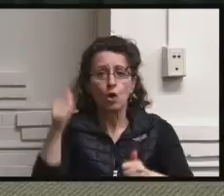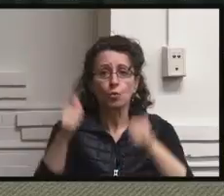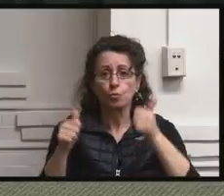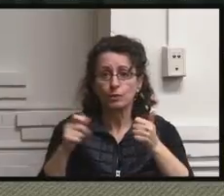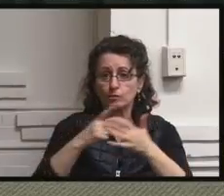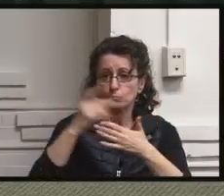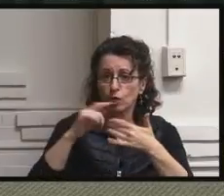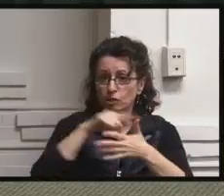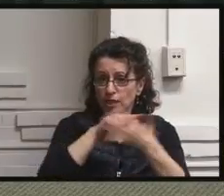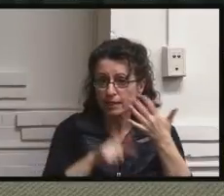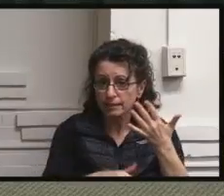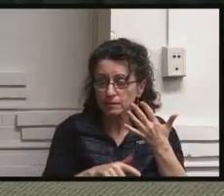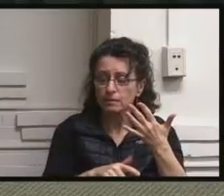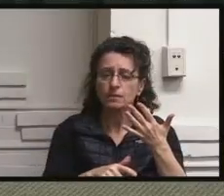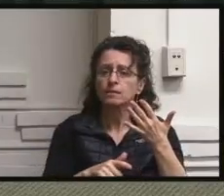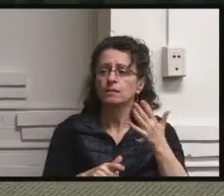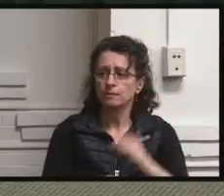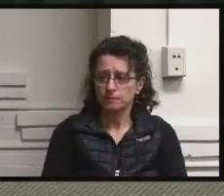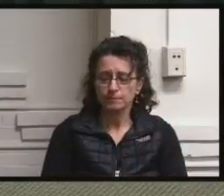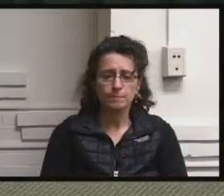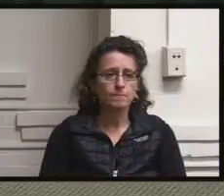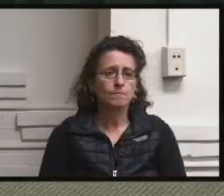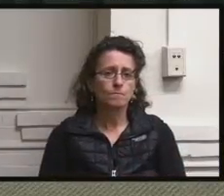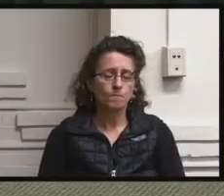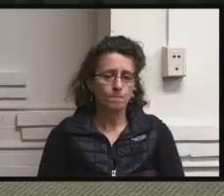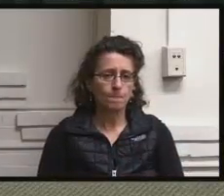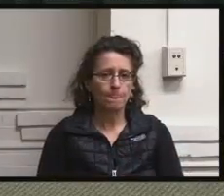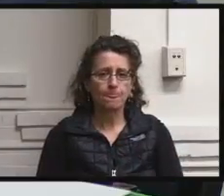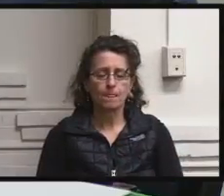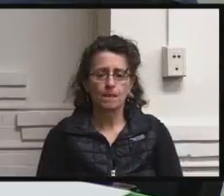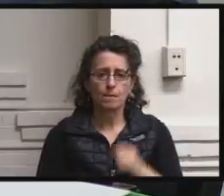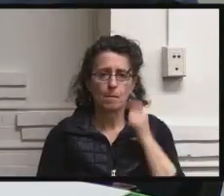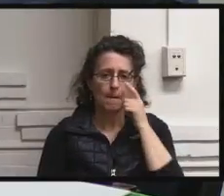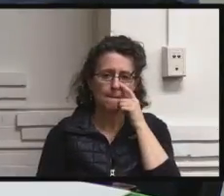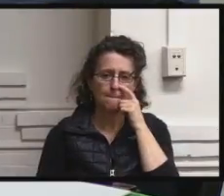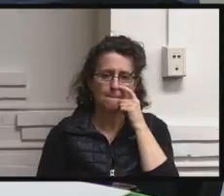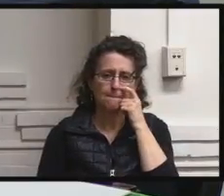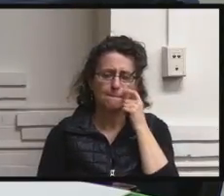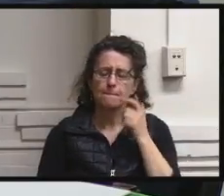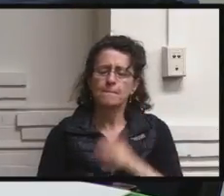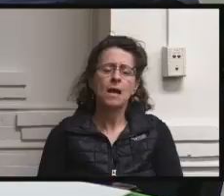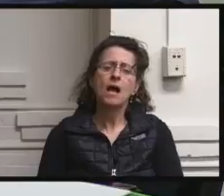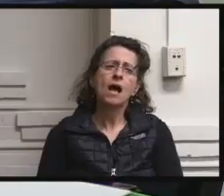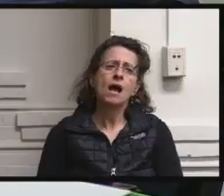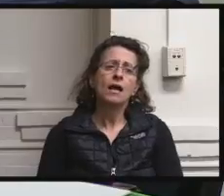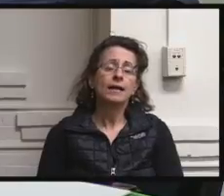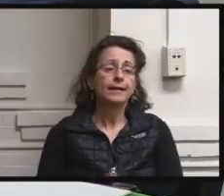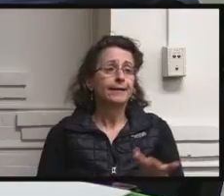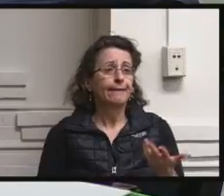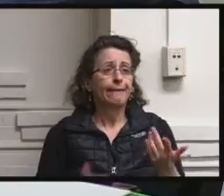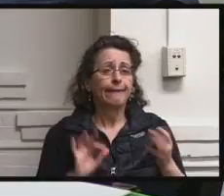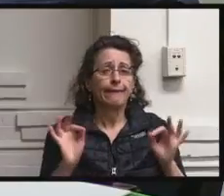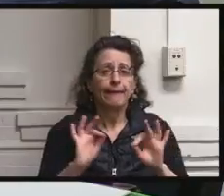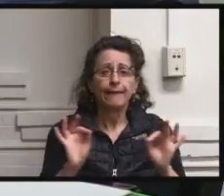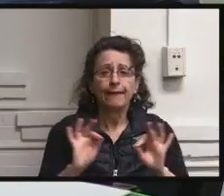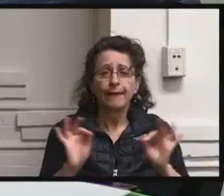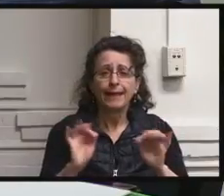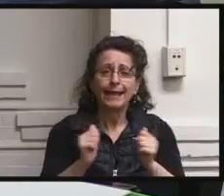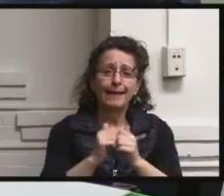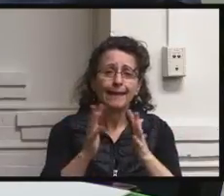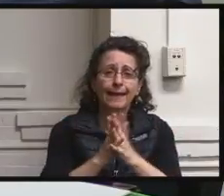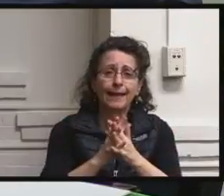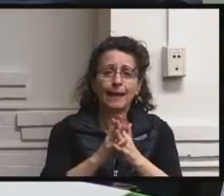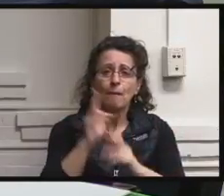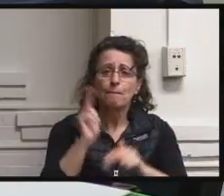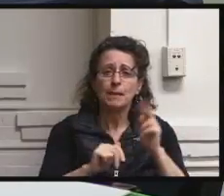people out there that we have to consider, because it's not just we're building a building. It's a pocketbook issue